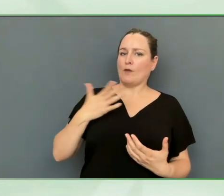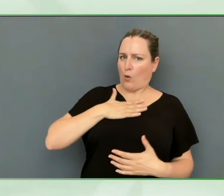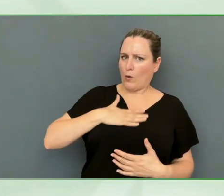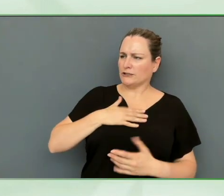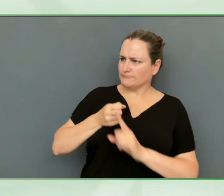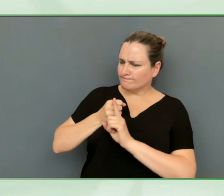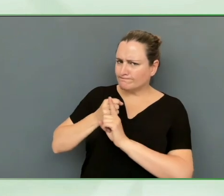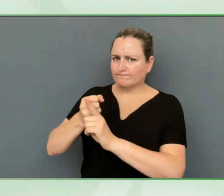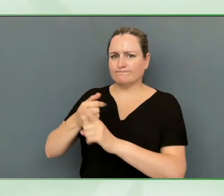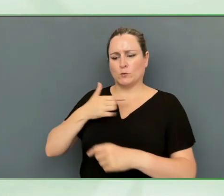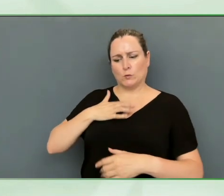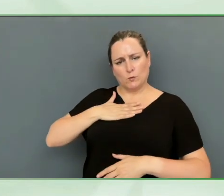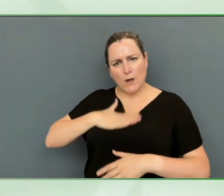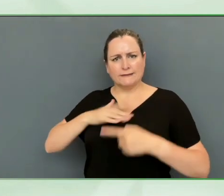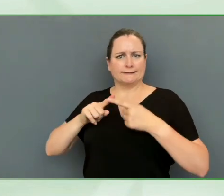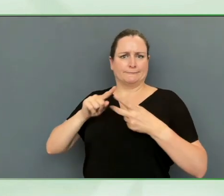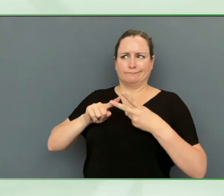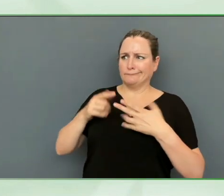well.